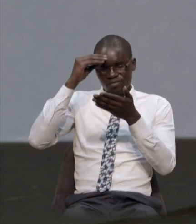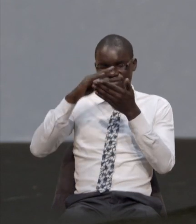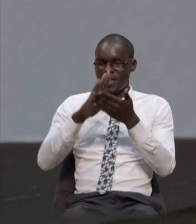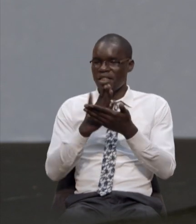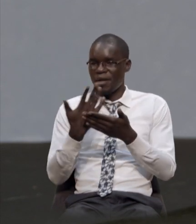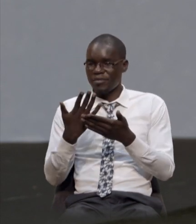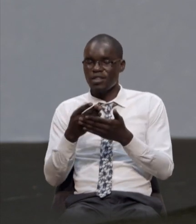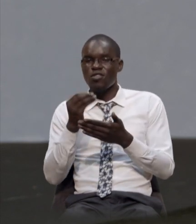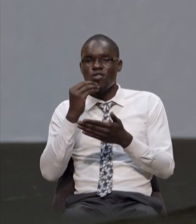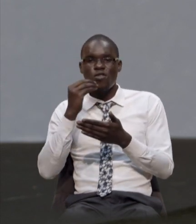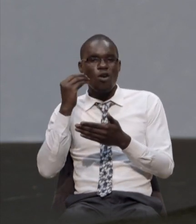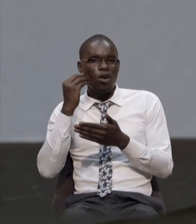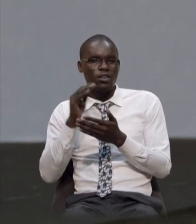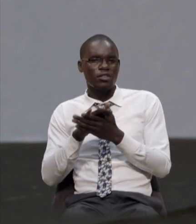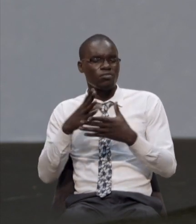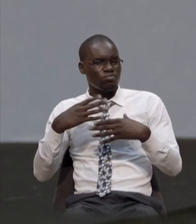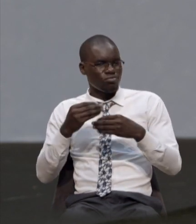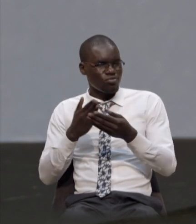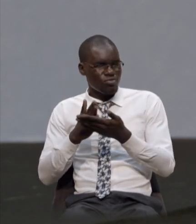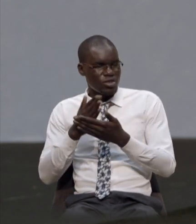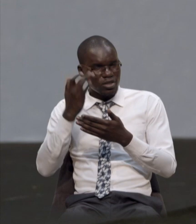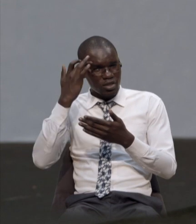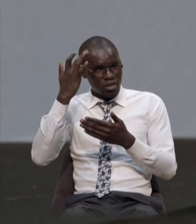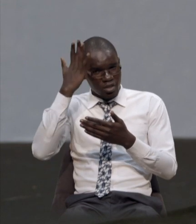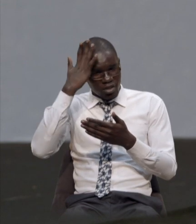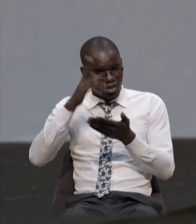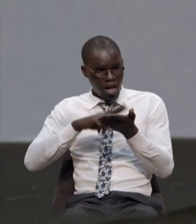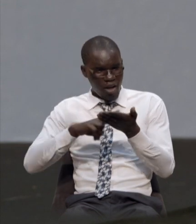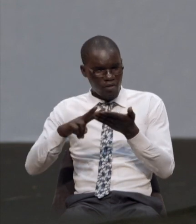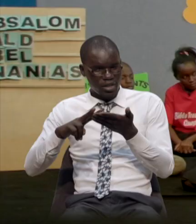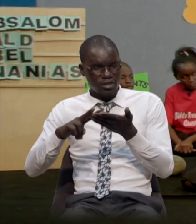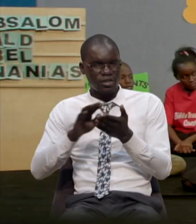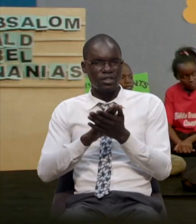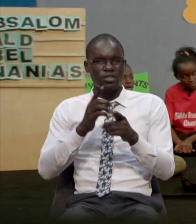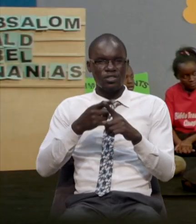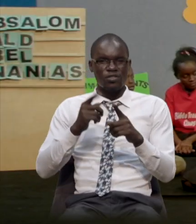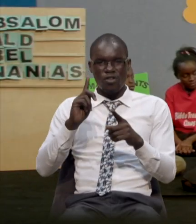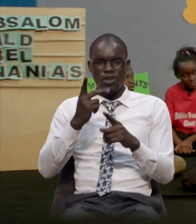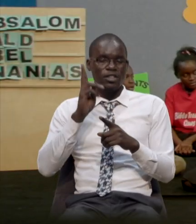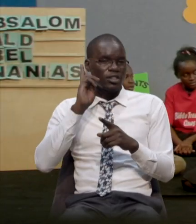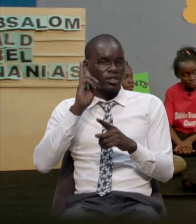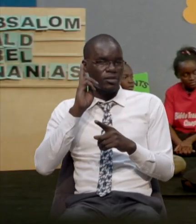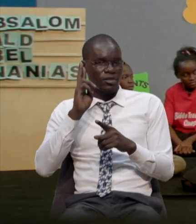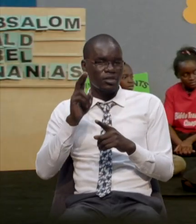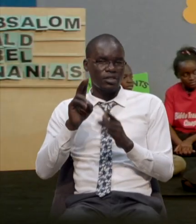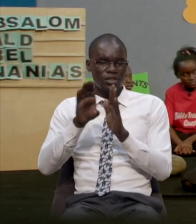to go through our memory verse once more. It was from the book of